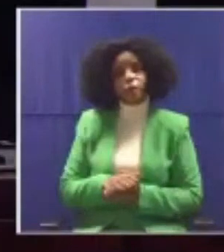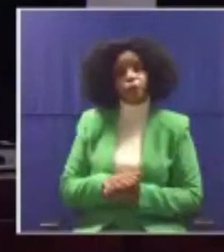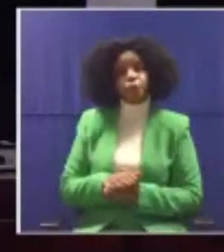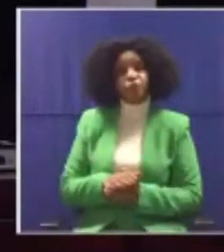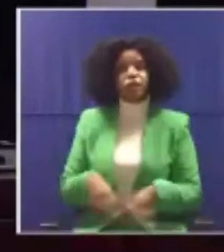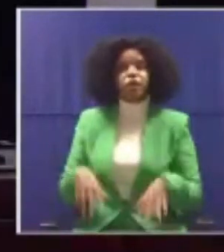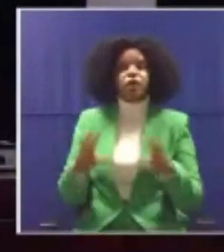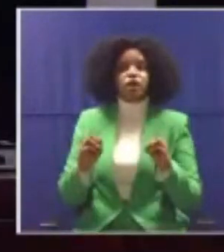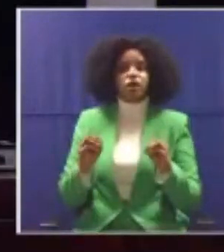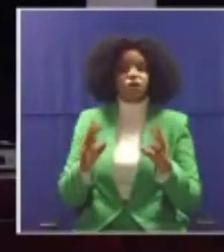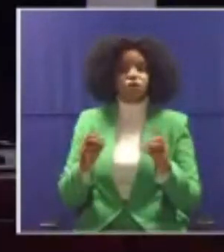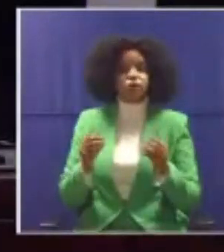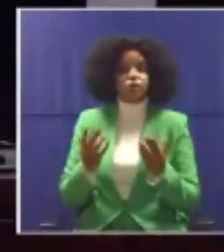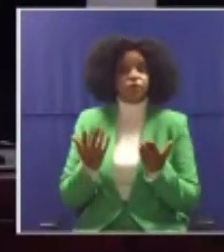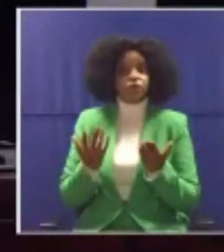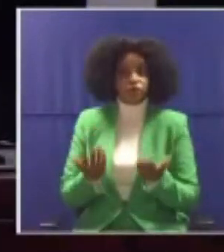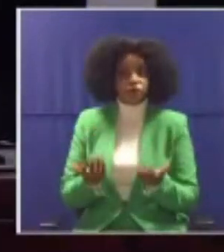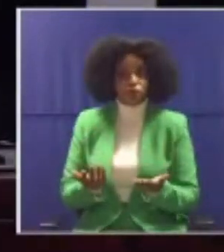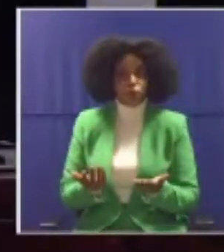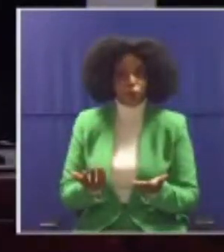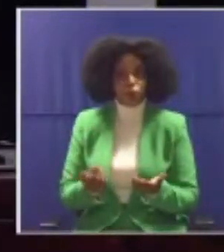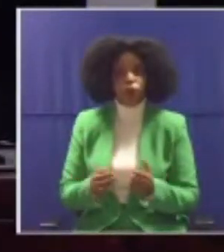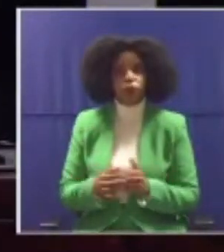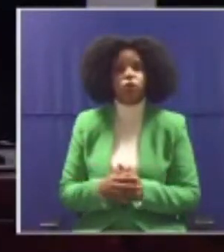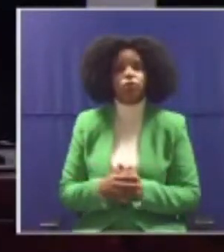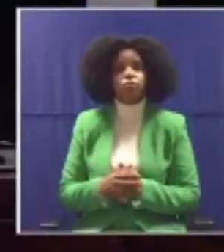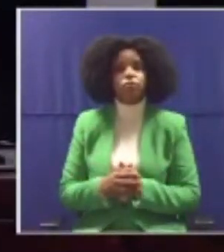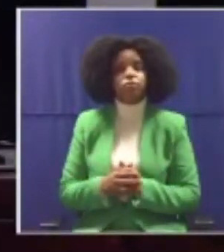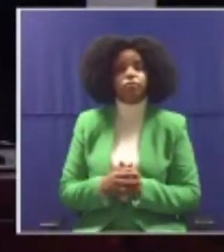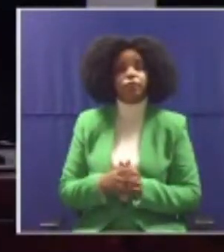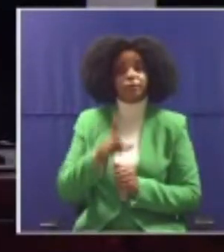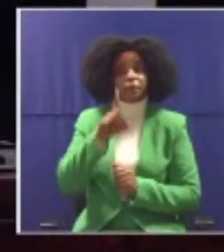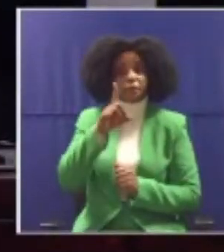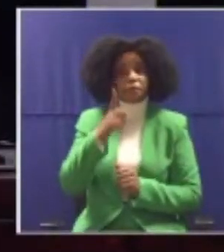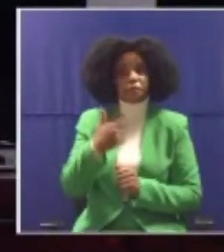So, Honorable Melda, I'll meet you on the ground,